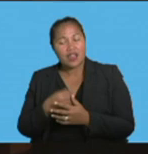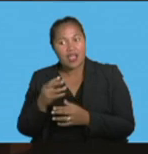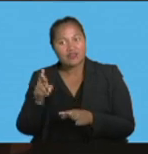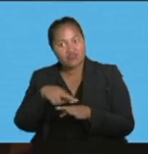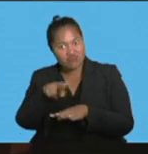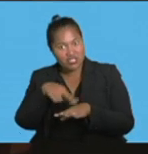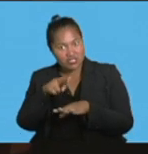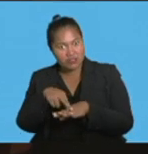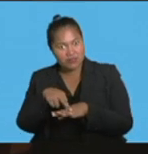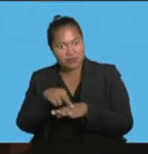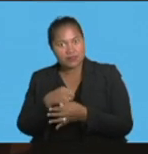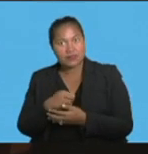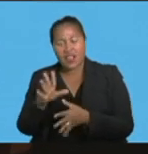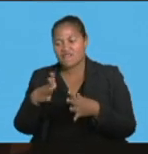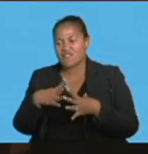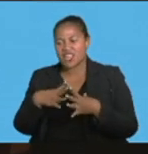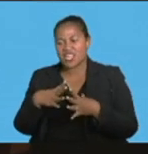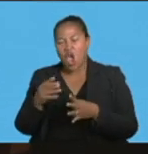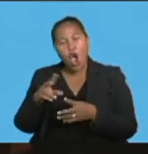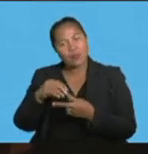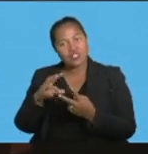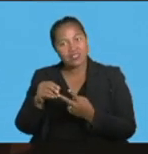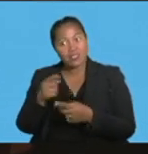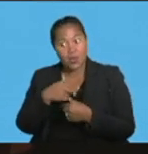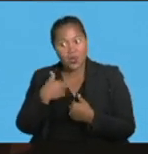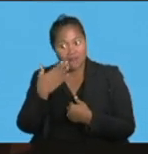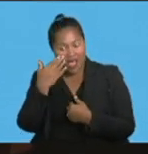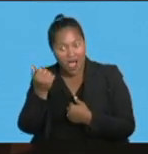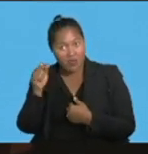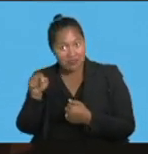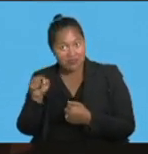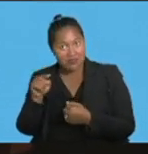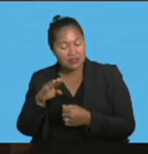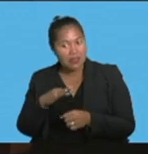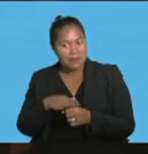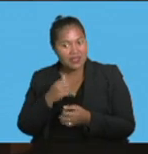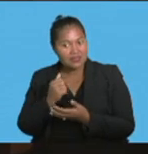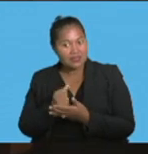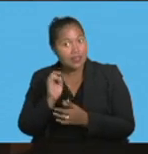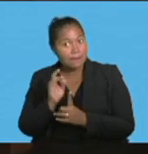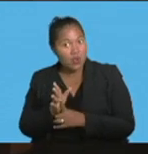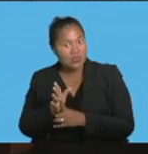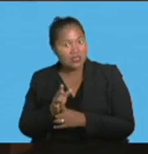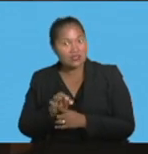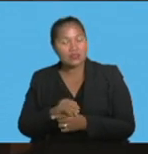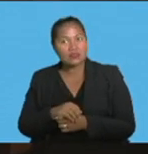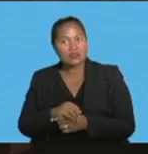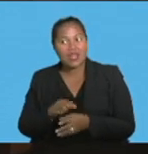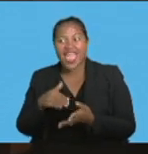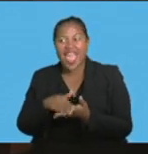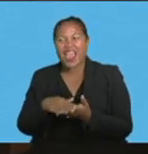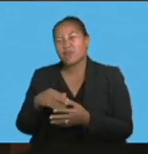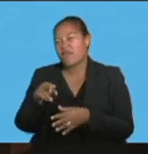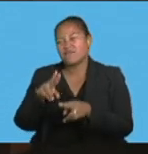format. With the three available options, we found that this makes it more easier and friendlier for Fijians to give